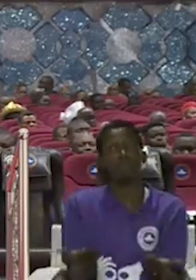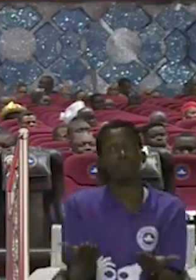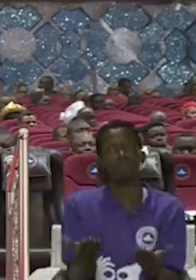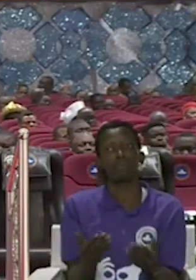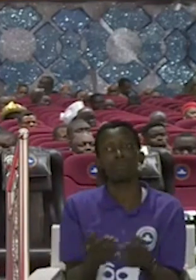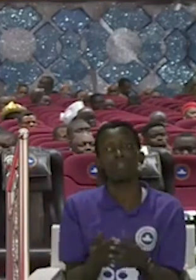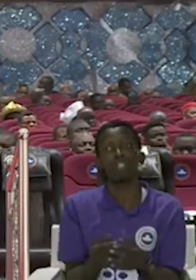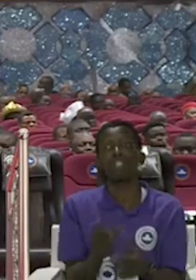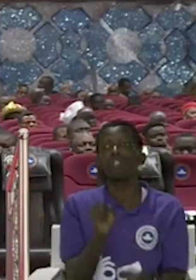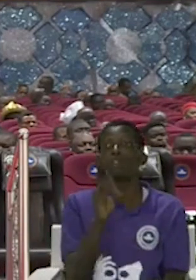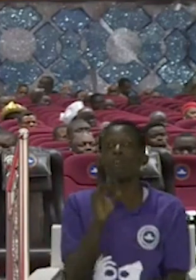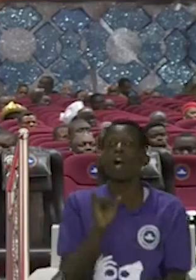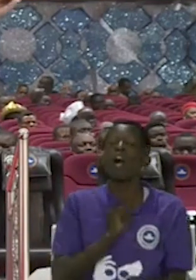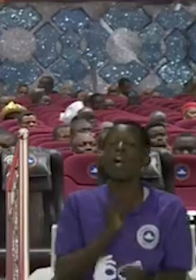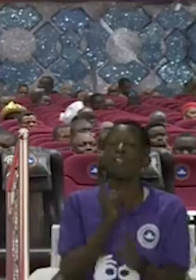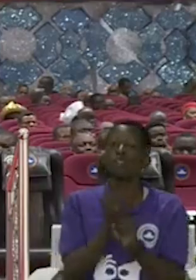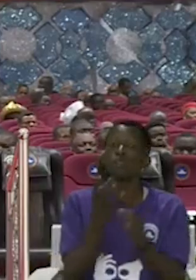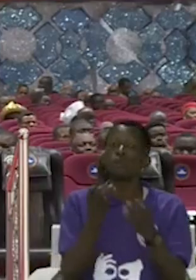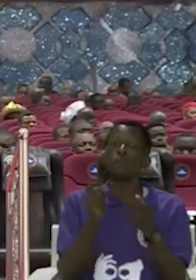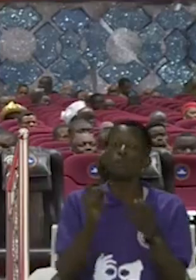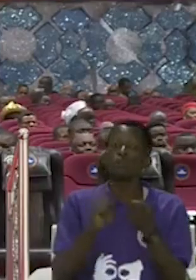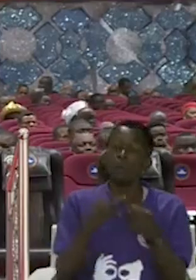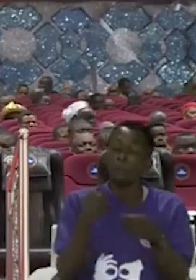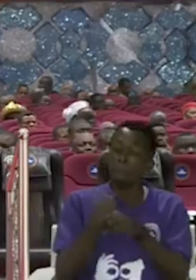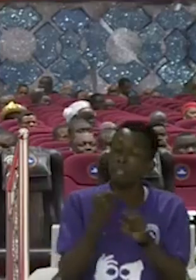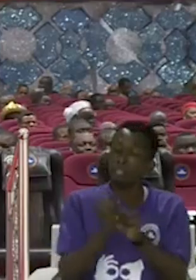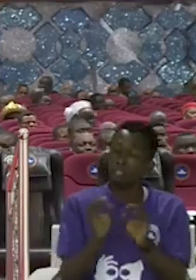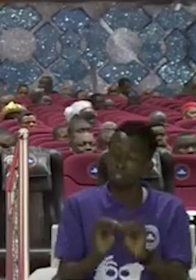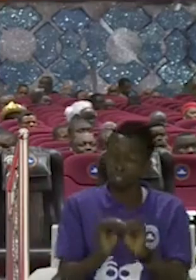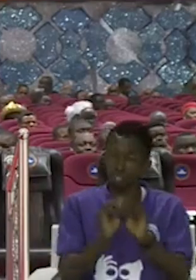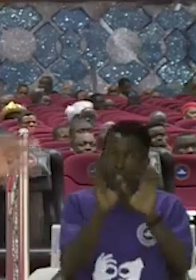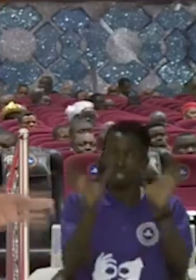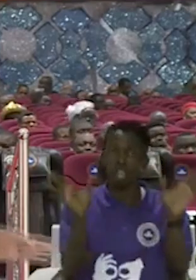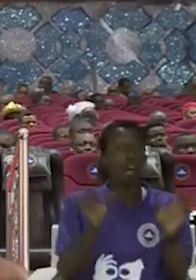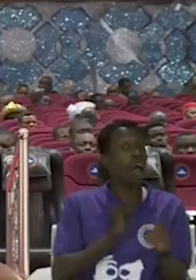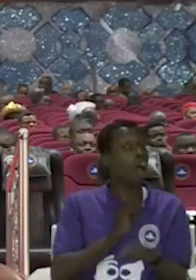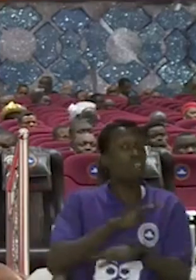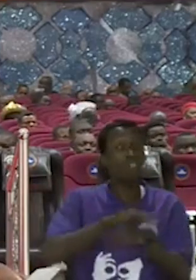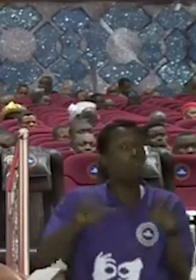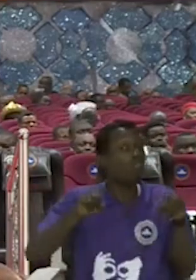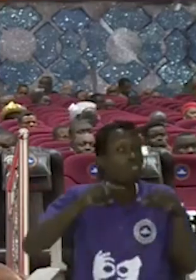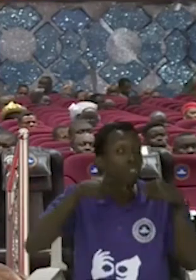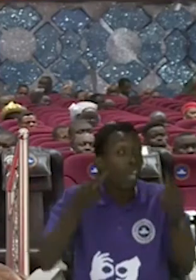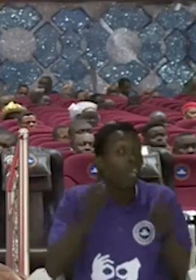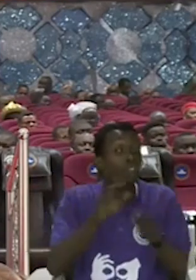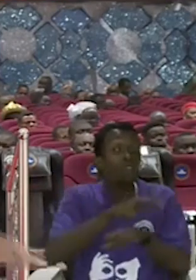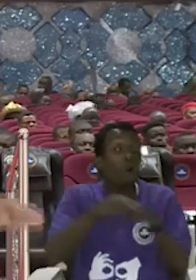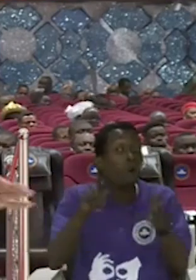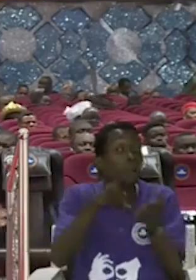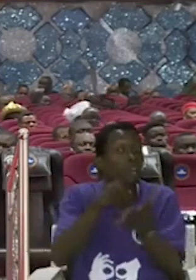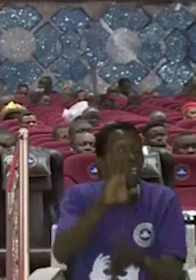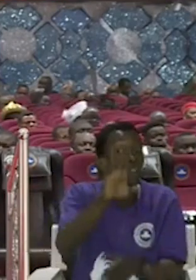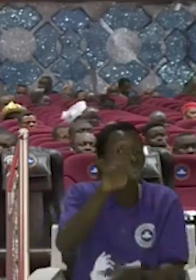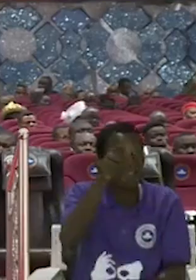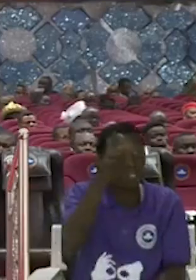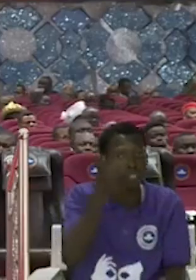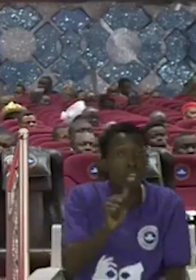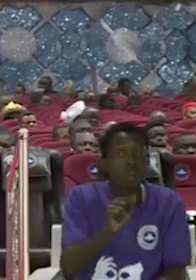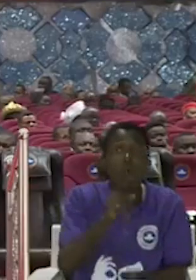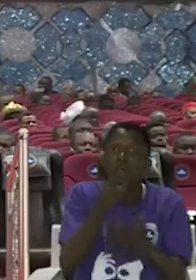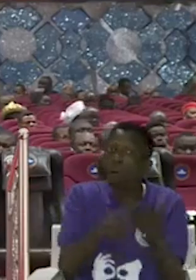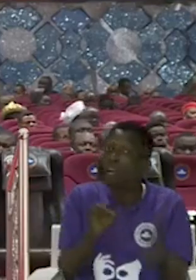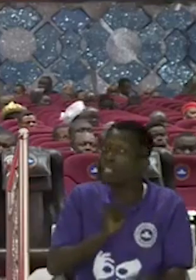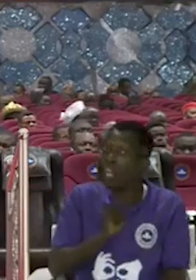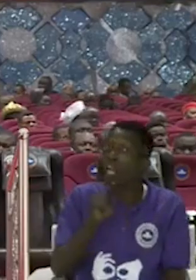So I just want to make it clear. I didn't say don't pay your tithe. What I said is that should be